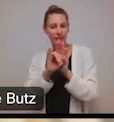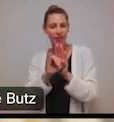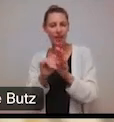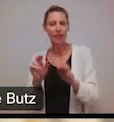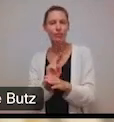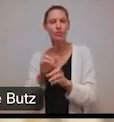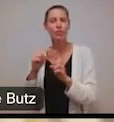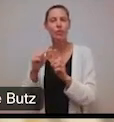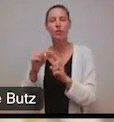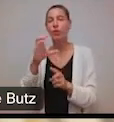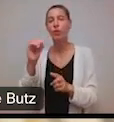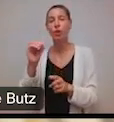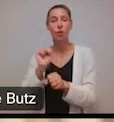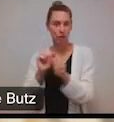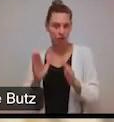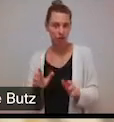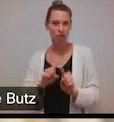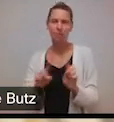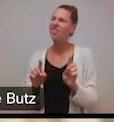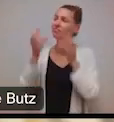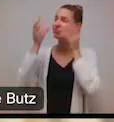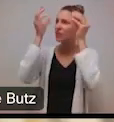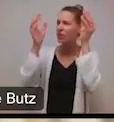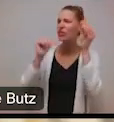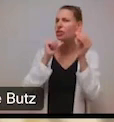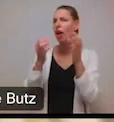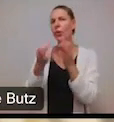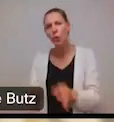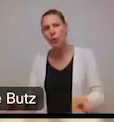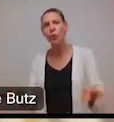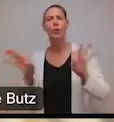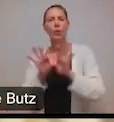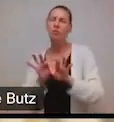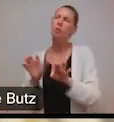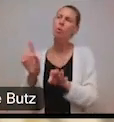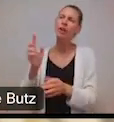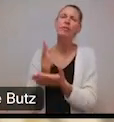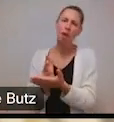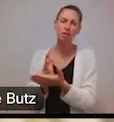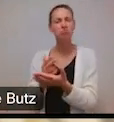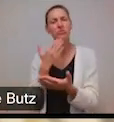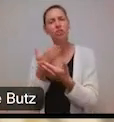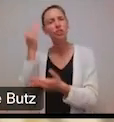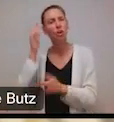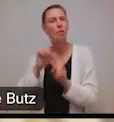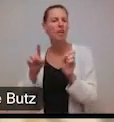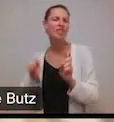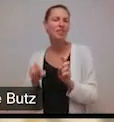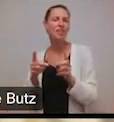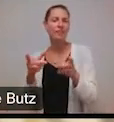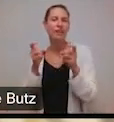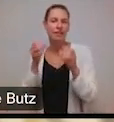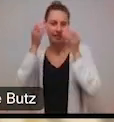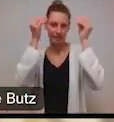important information. We're at a park, yeah, that'd be nice to know, but you're just looking for some quick information. I put in the